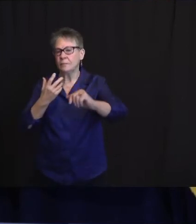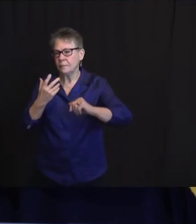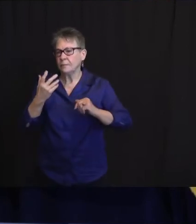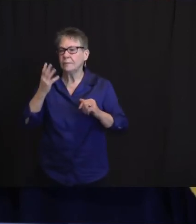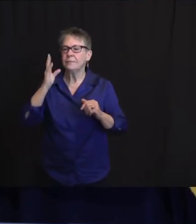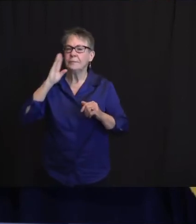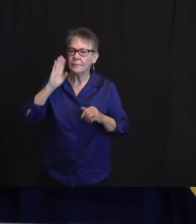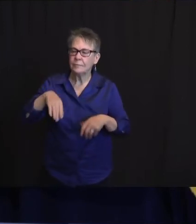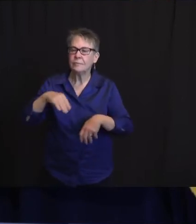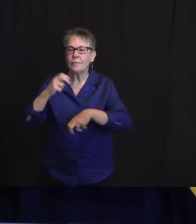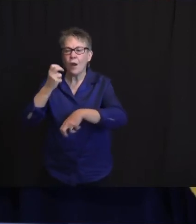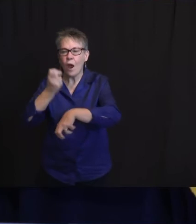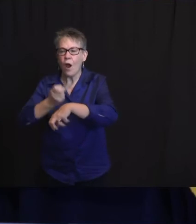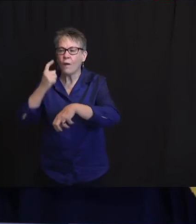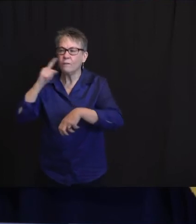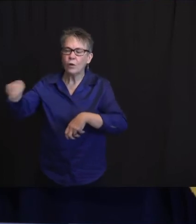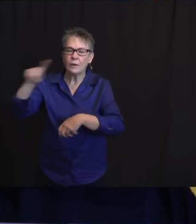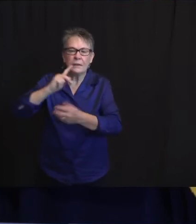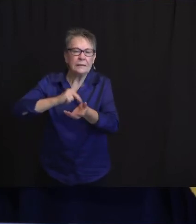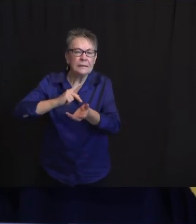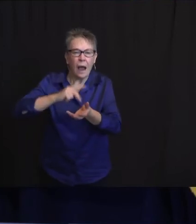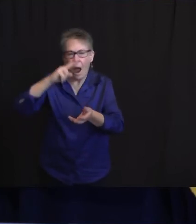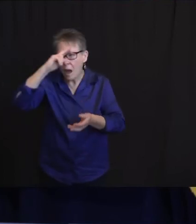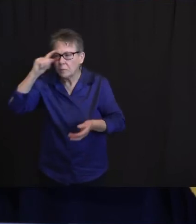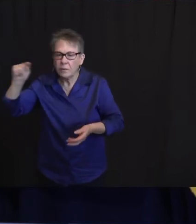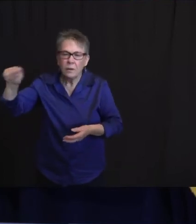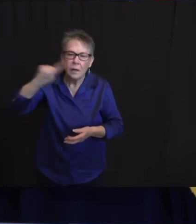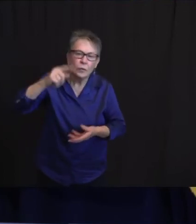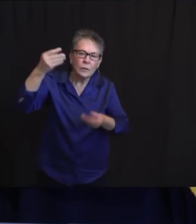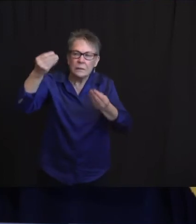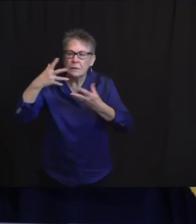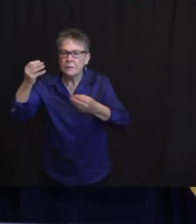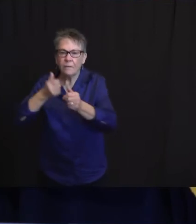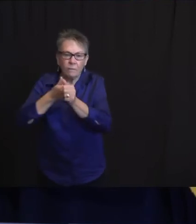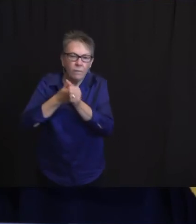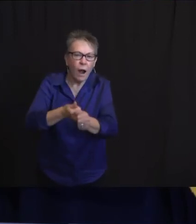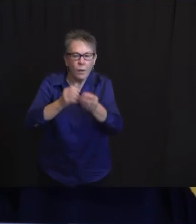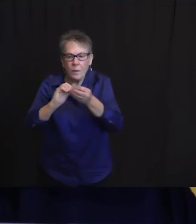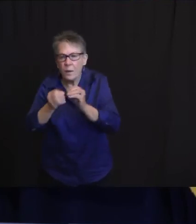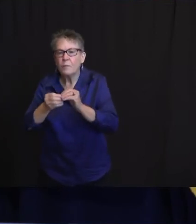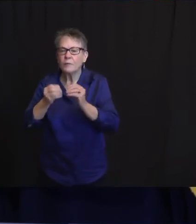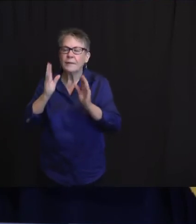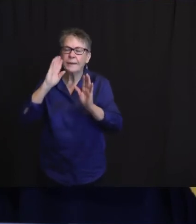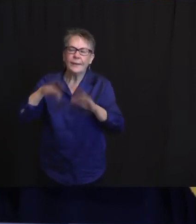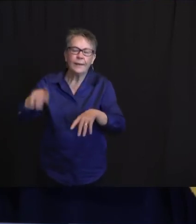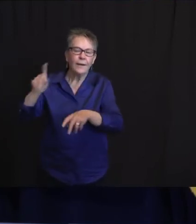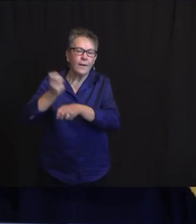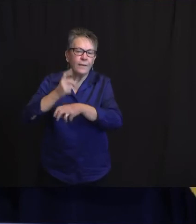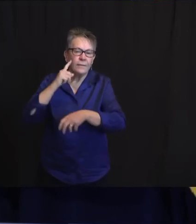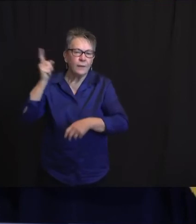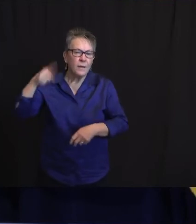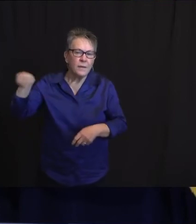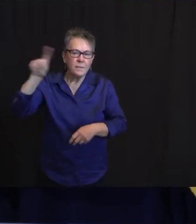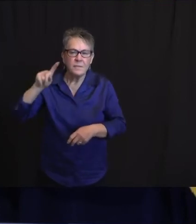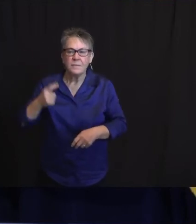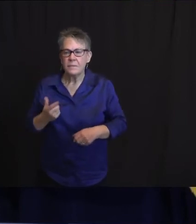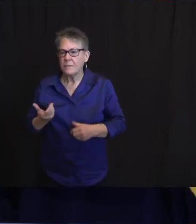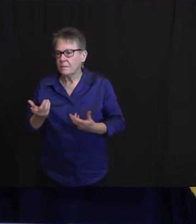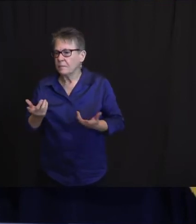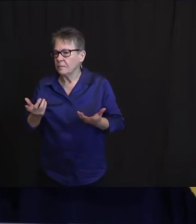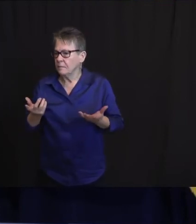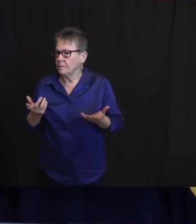be logistically part of the problem. But other than that, I think it's people after the holidays will be lining